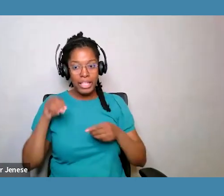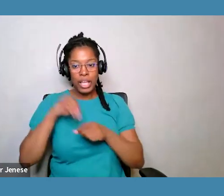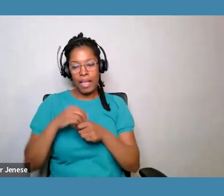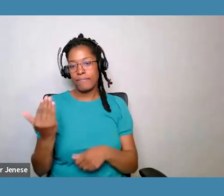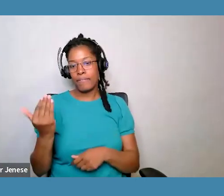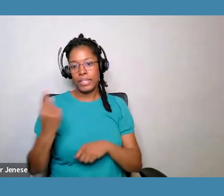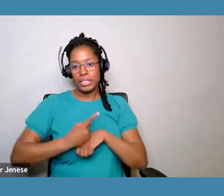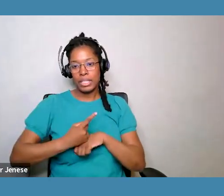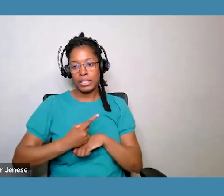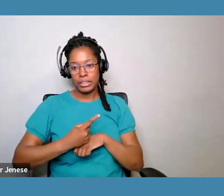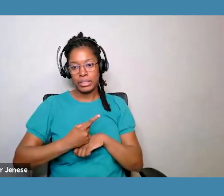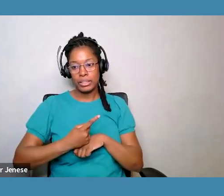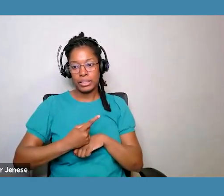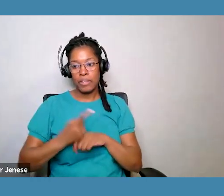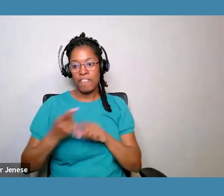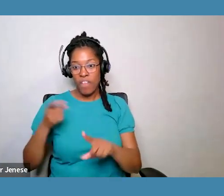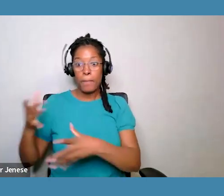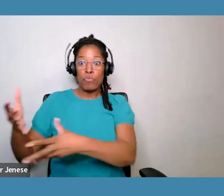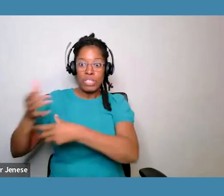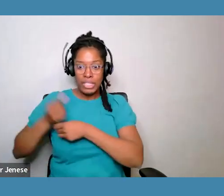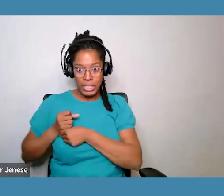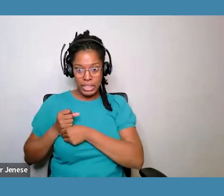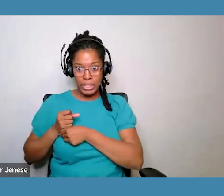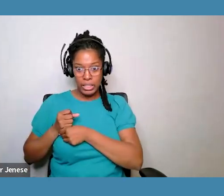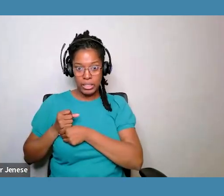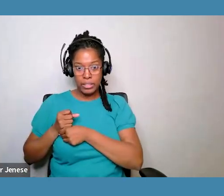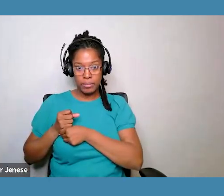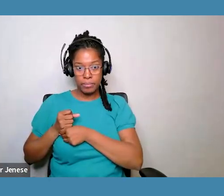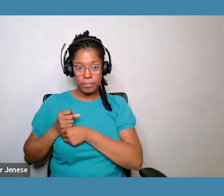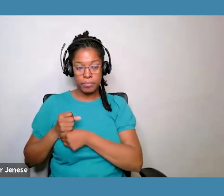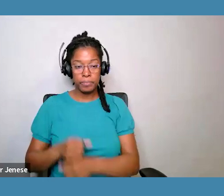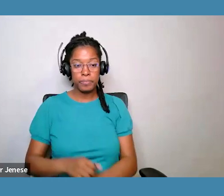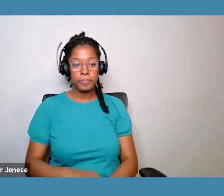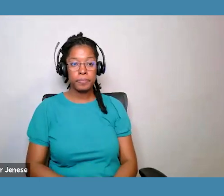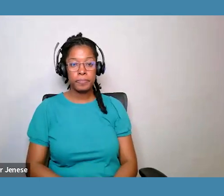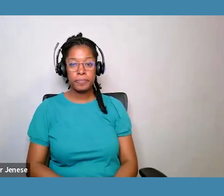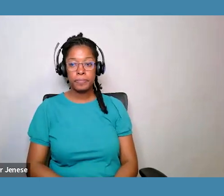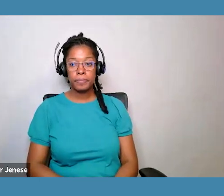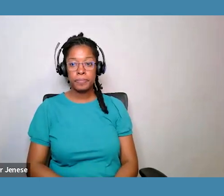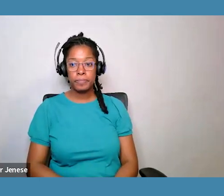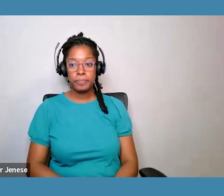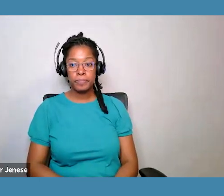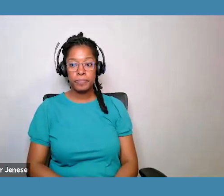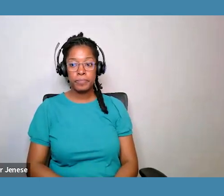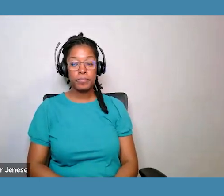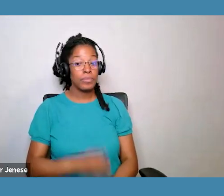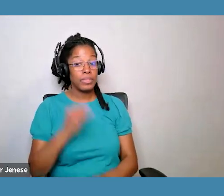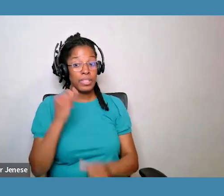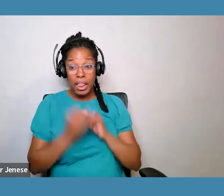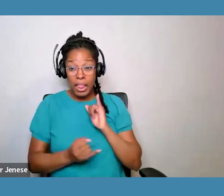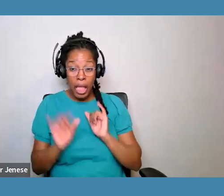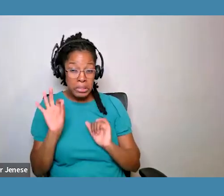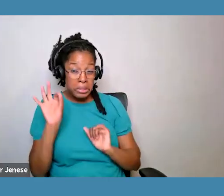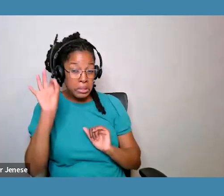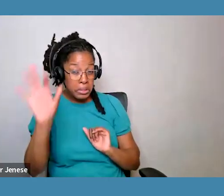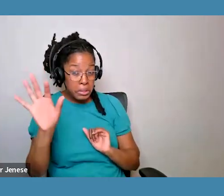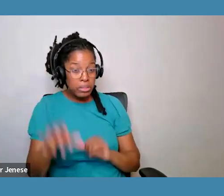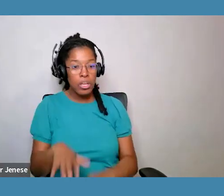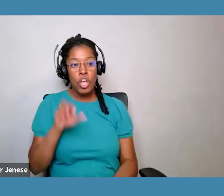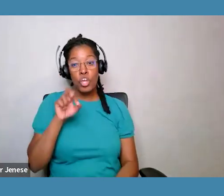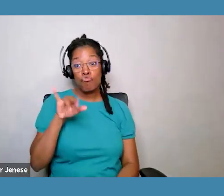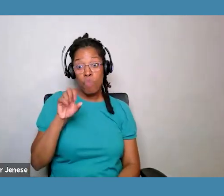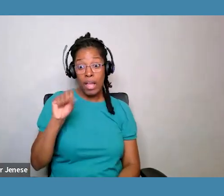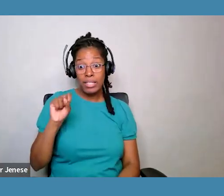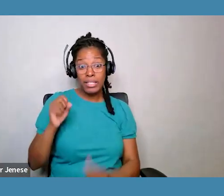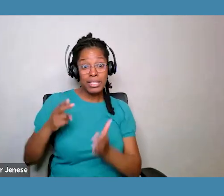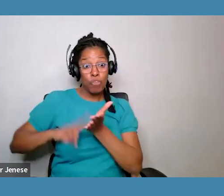15 days of receiving that. And then the last little note I wanted to make is that crisis